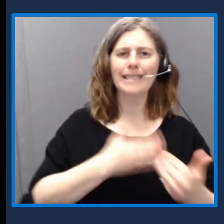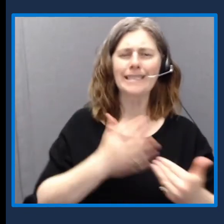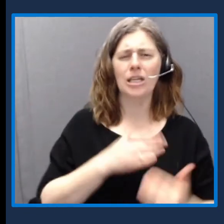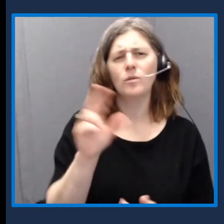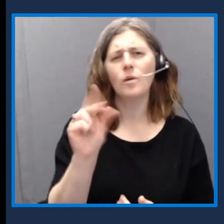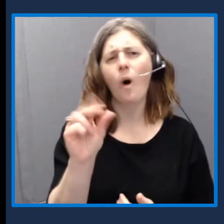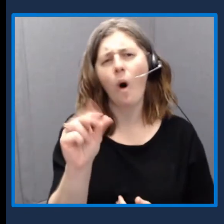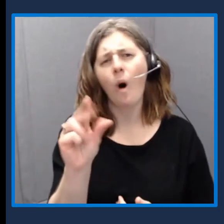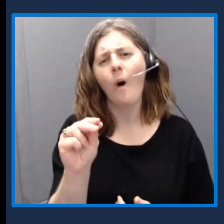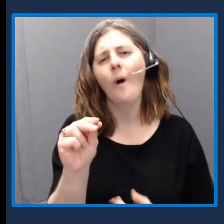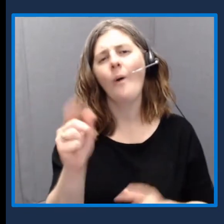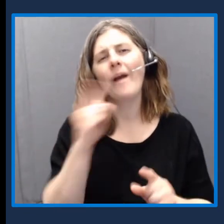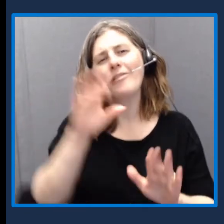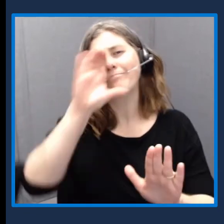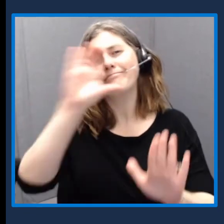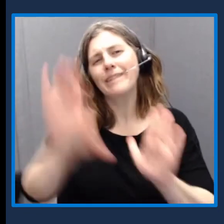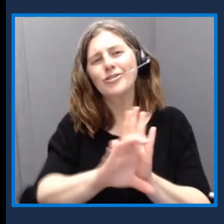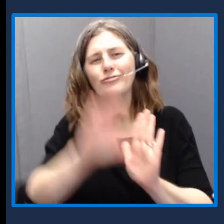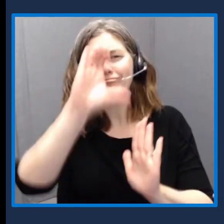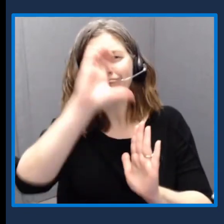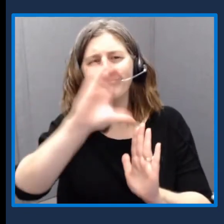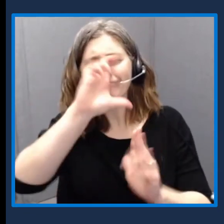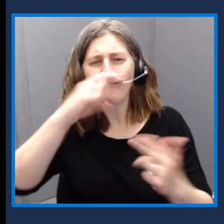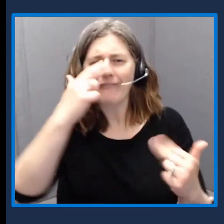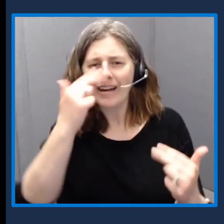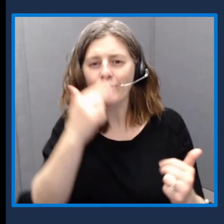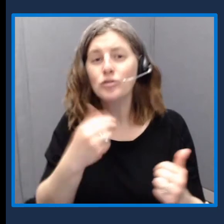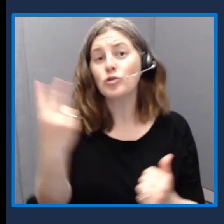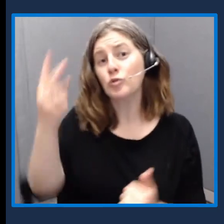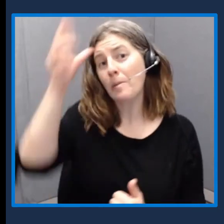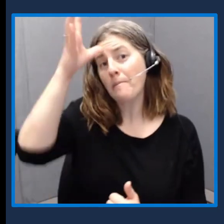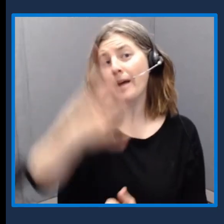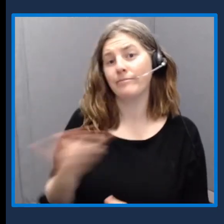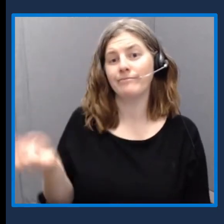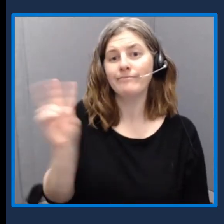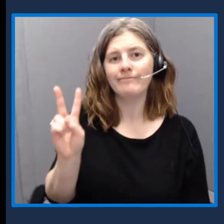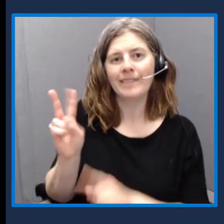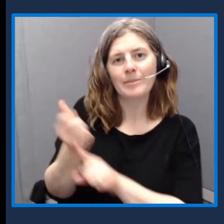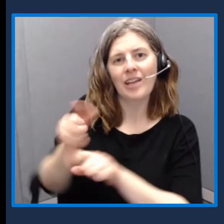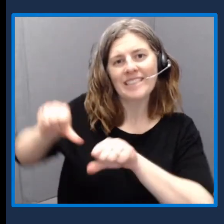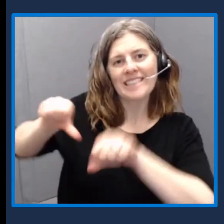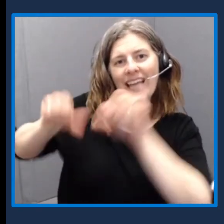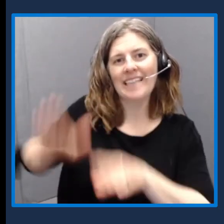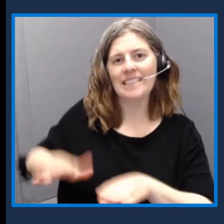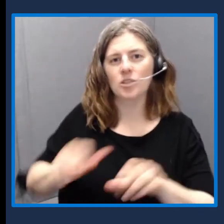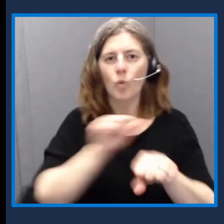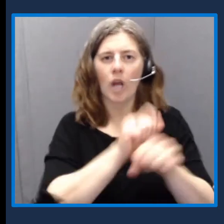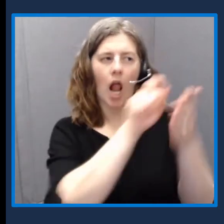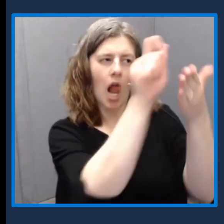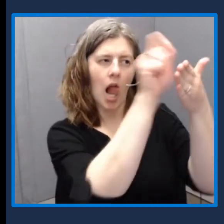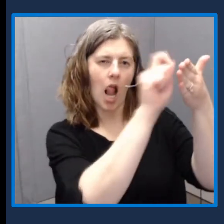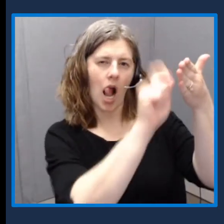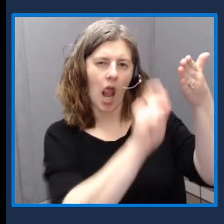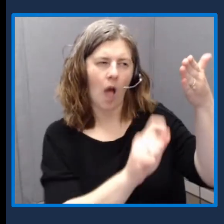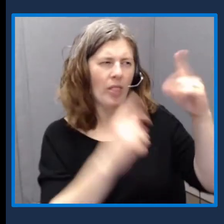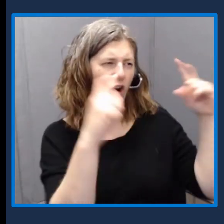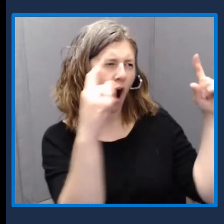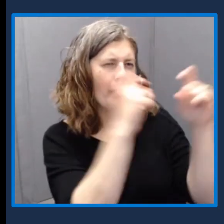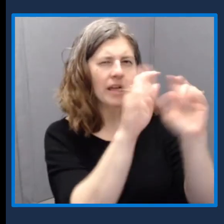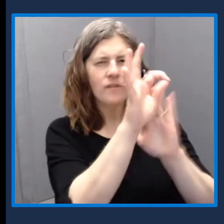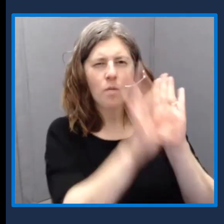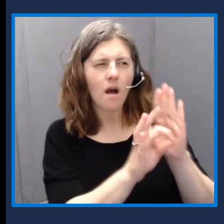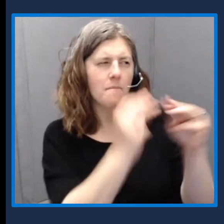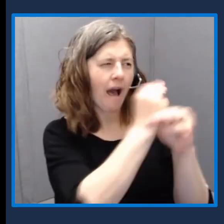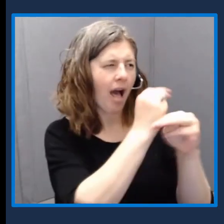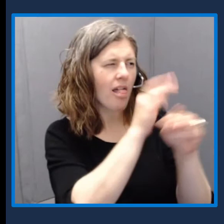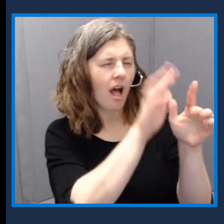we have kind of a classic cartoon here, which is 2 gentlemen, scientists at a chalkboard with complex formulas on the first